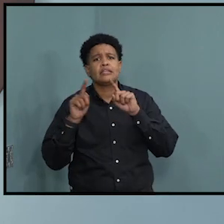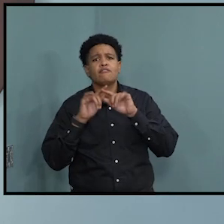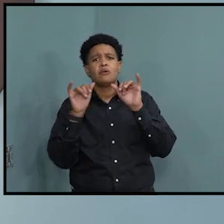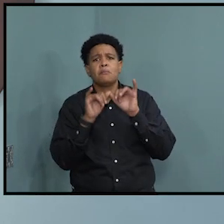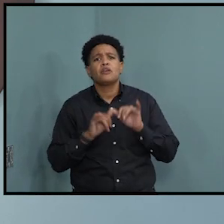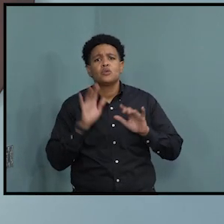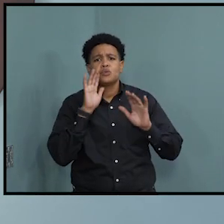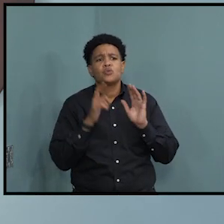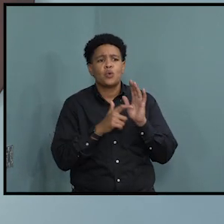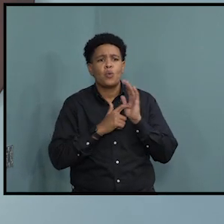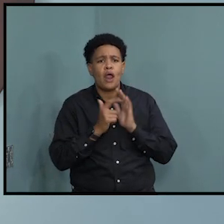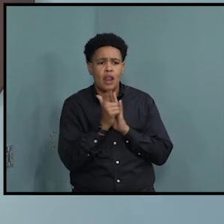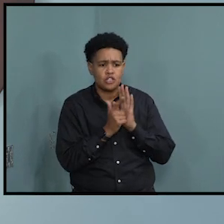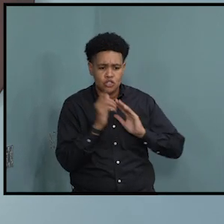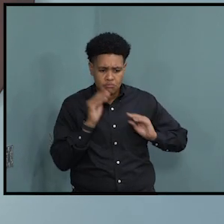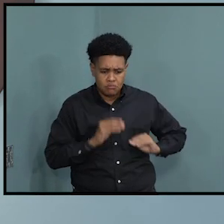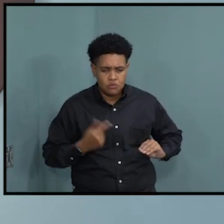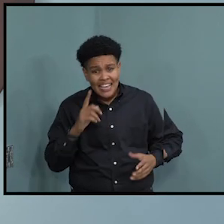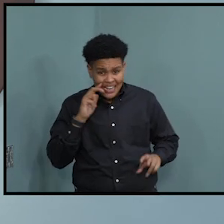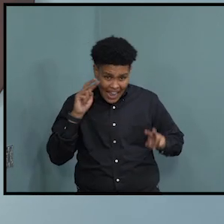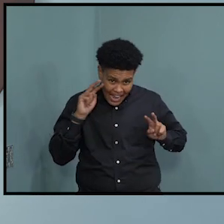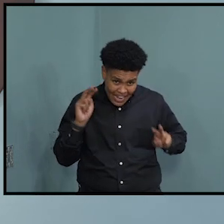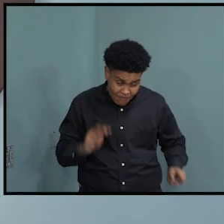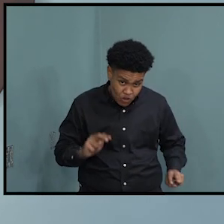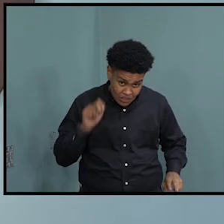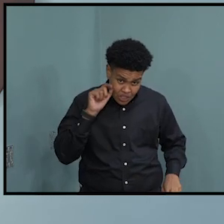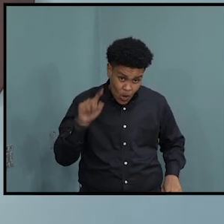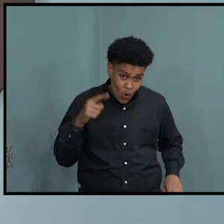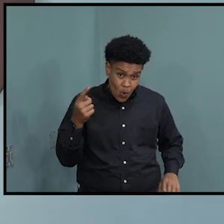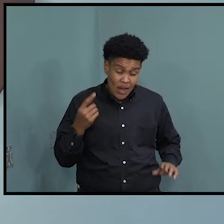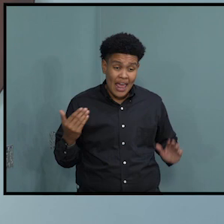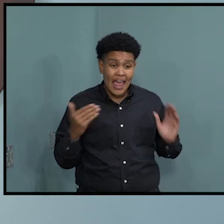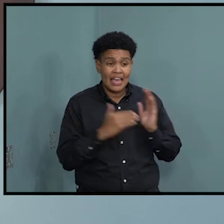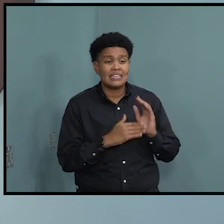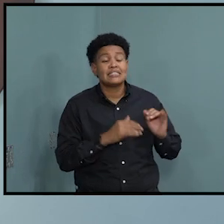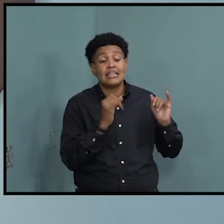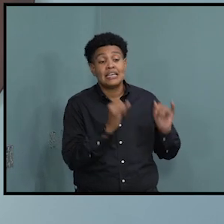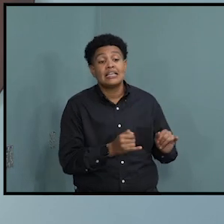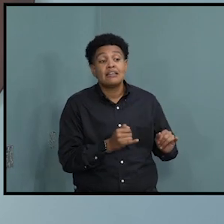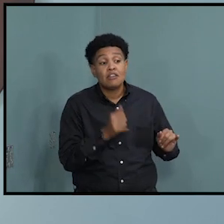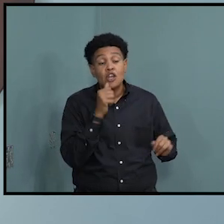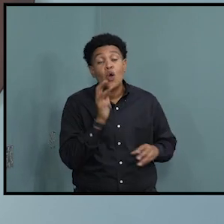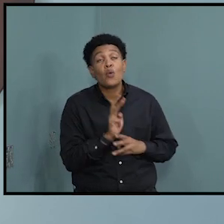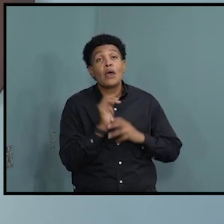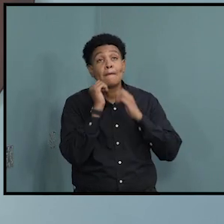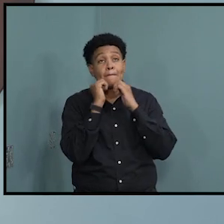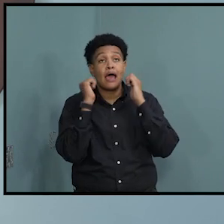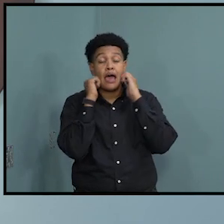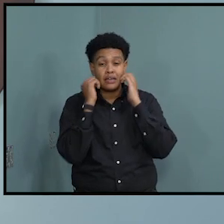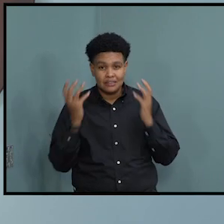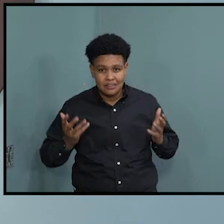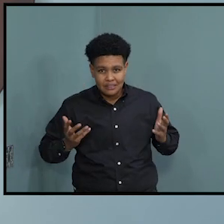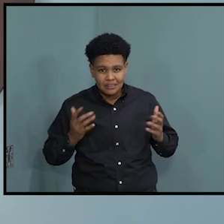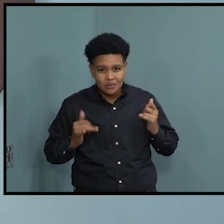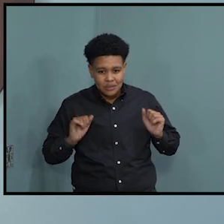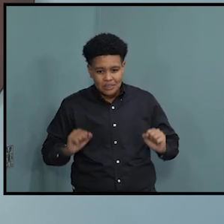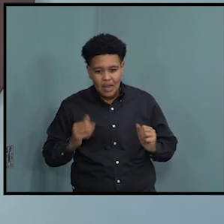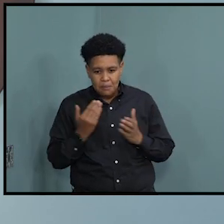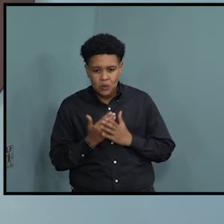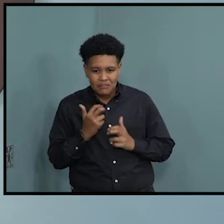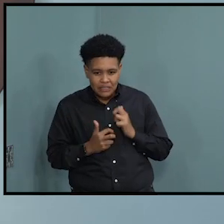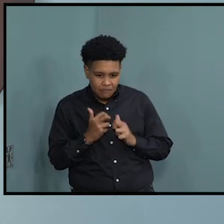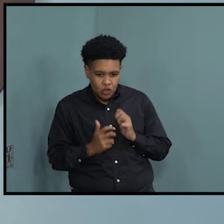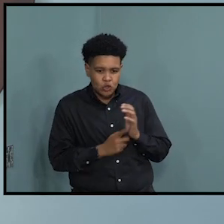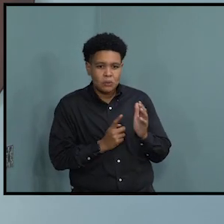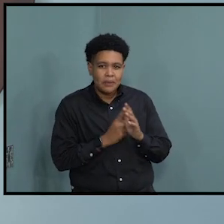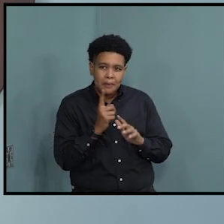as well, which we are contemplating. It's not only against the individual not wearing a mask, which may prove difficult in